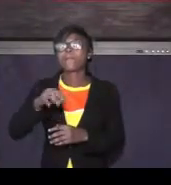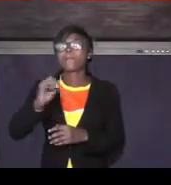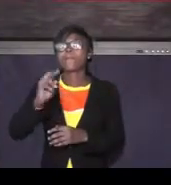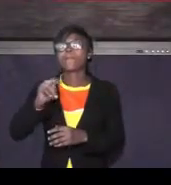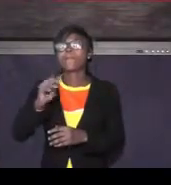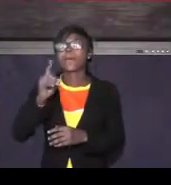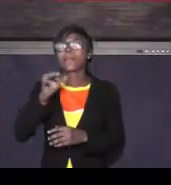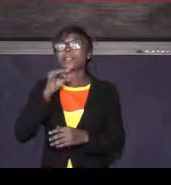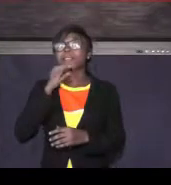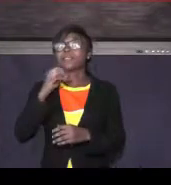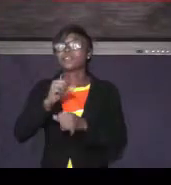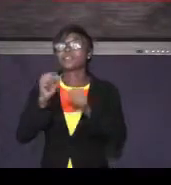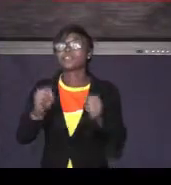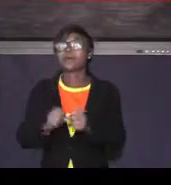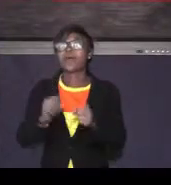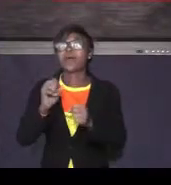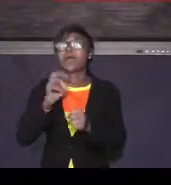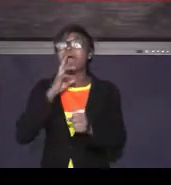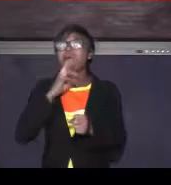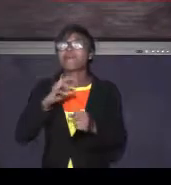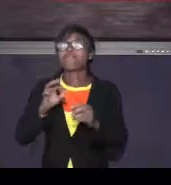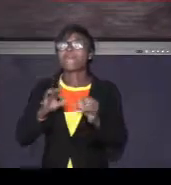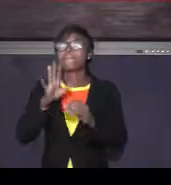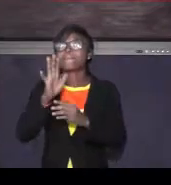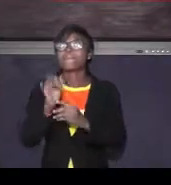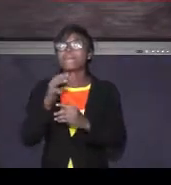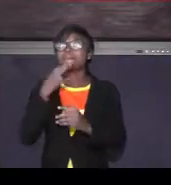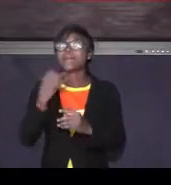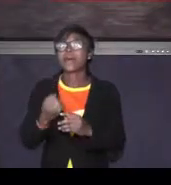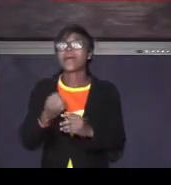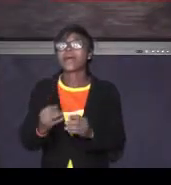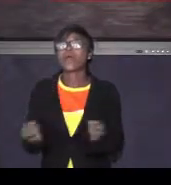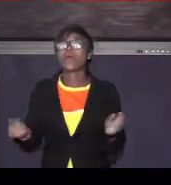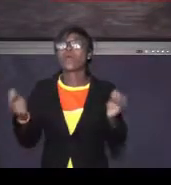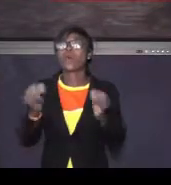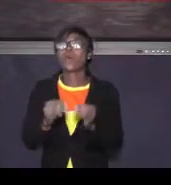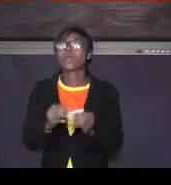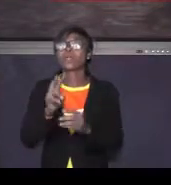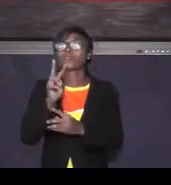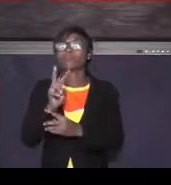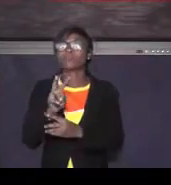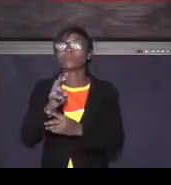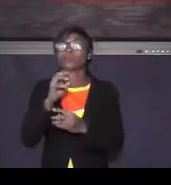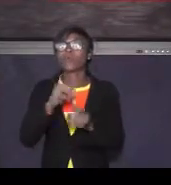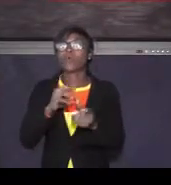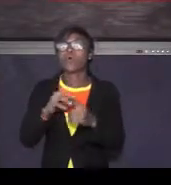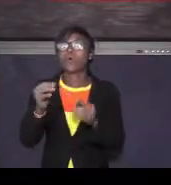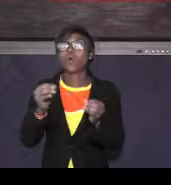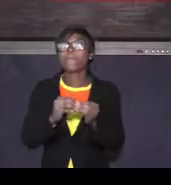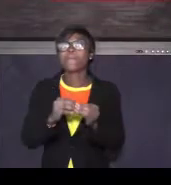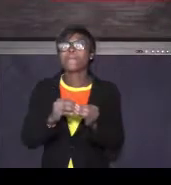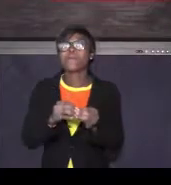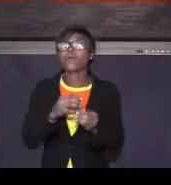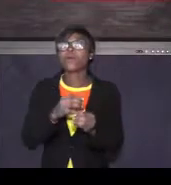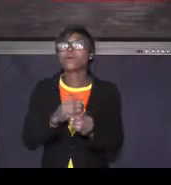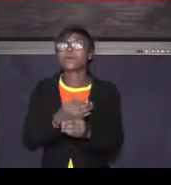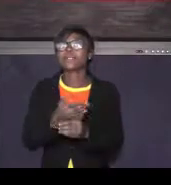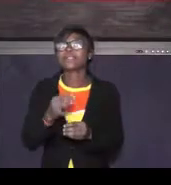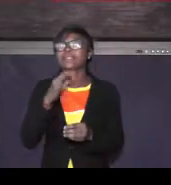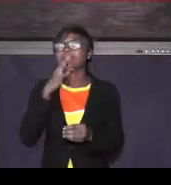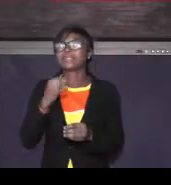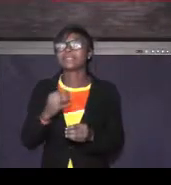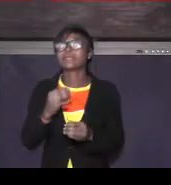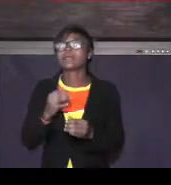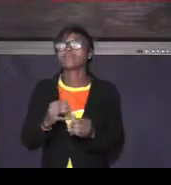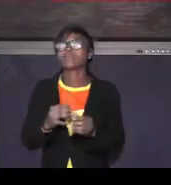are formed by combining two or more of these simple shapes that we already know. All the shapes that you know their